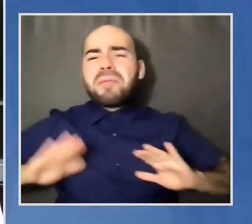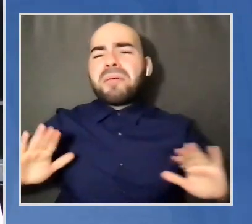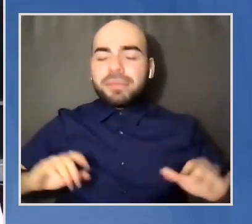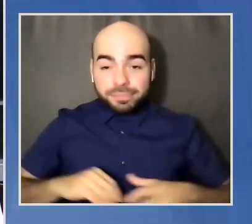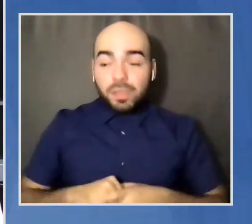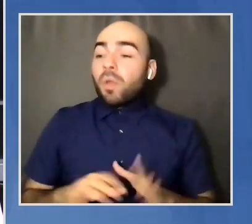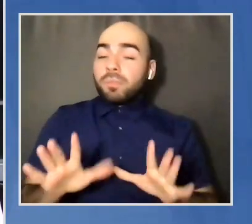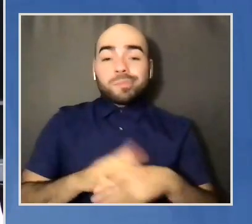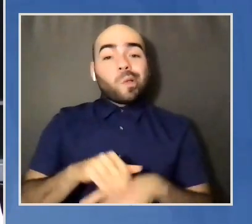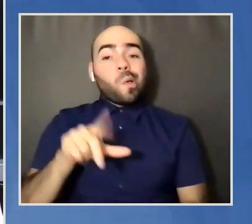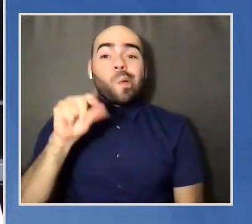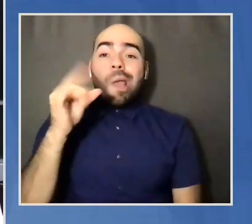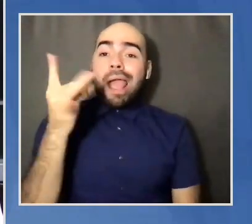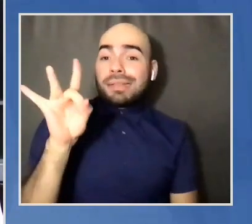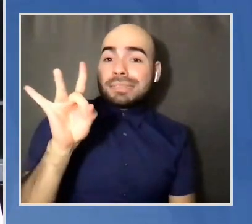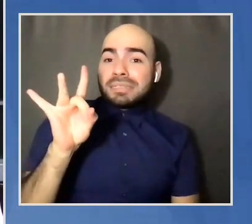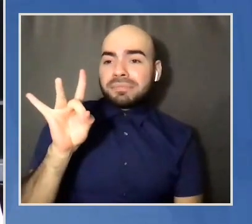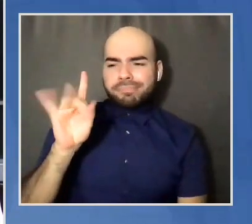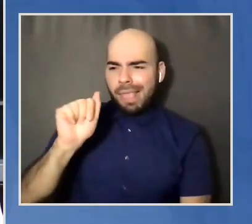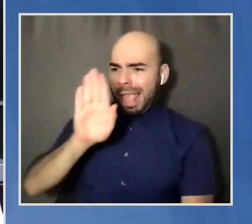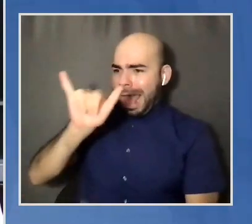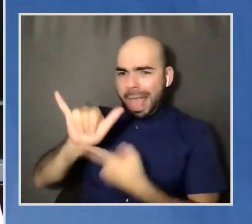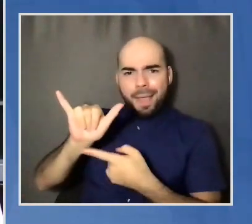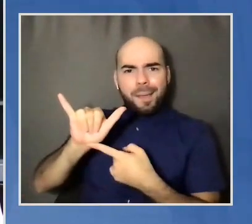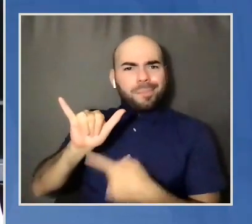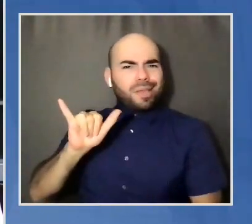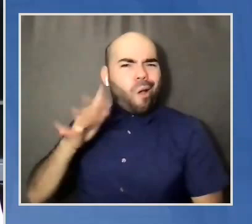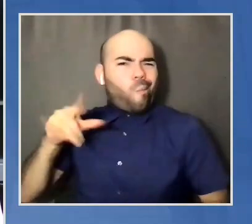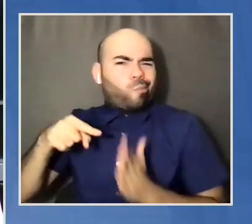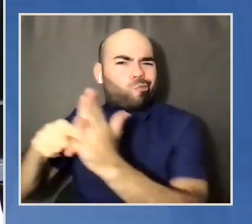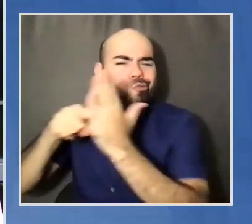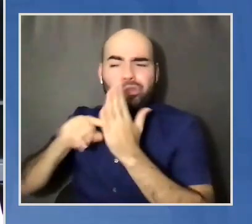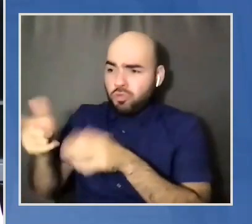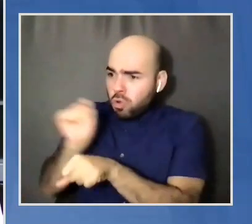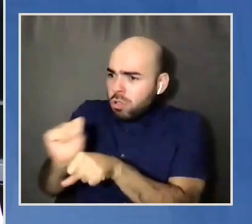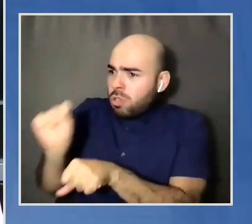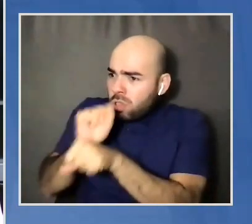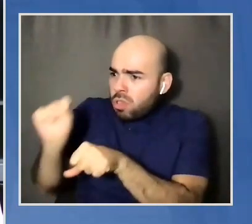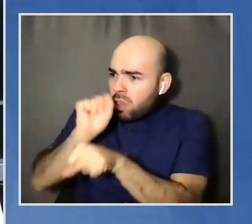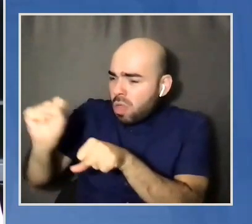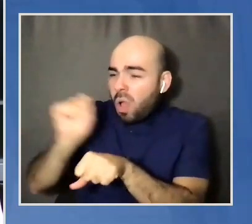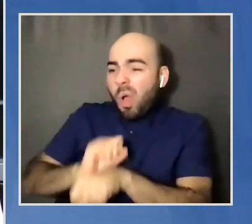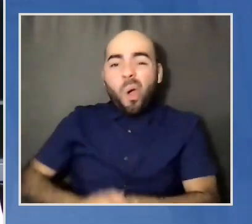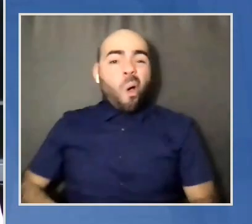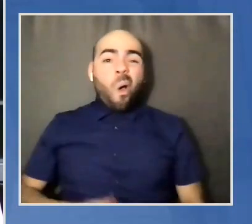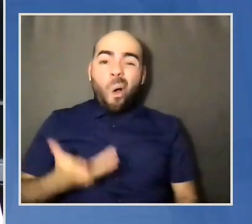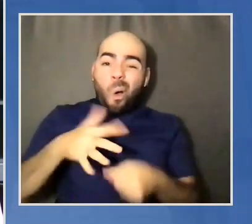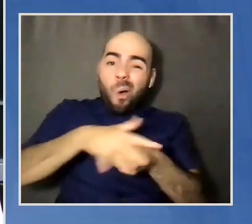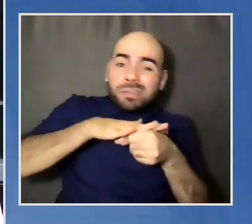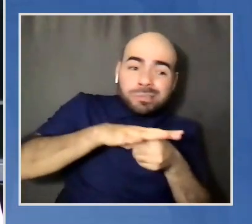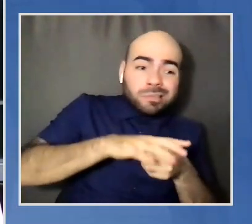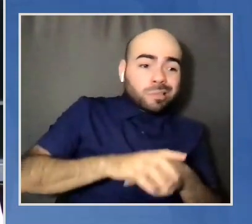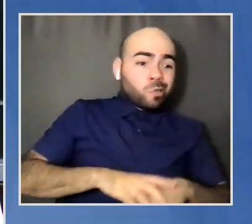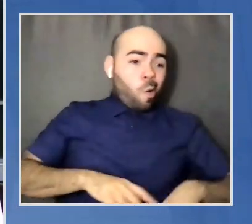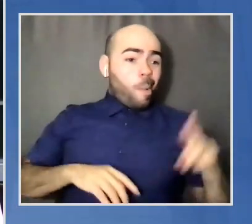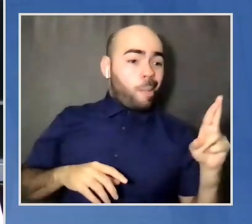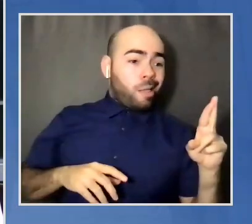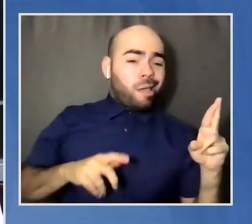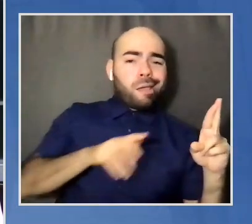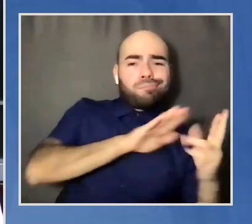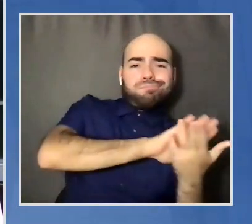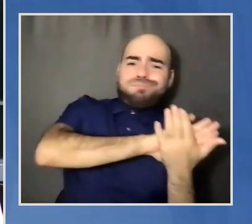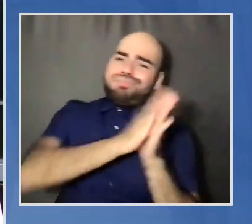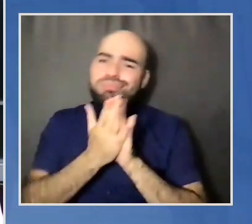So in 2018, Abby showed us all that if you put in the work, you can turn districts from red to blue. How about that?